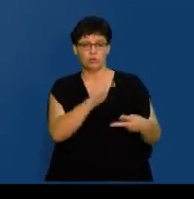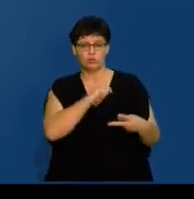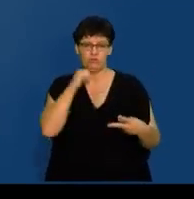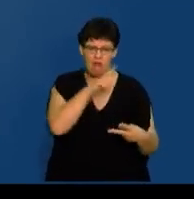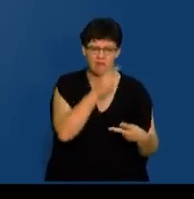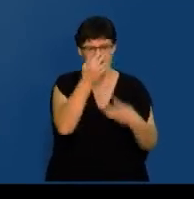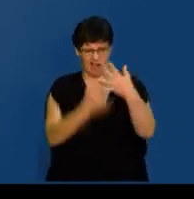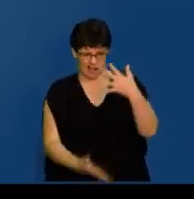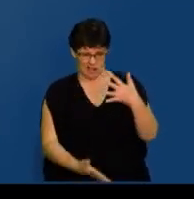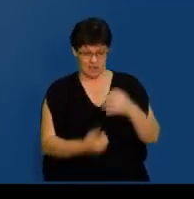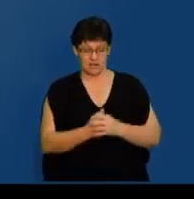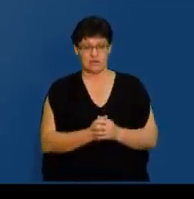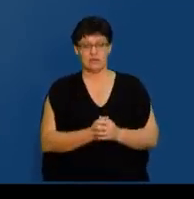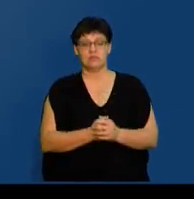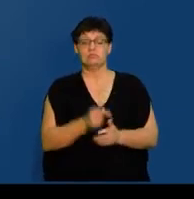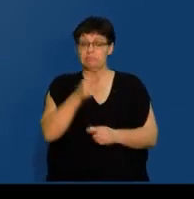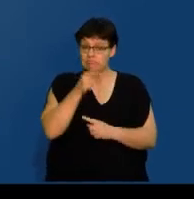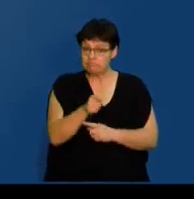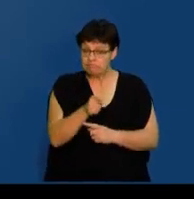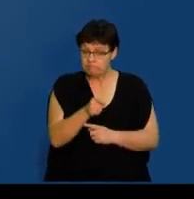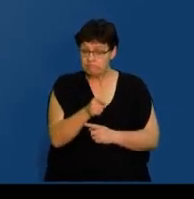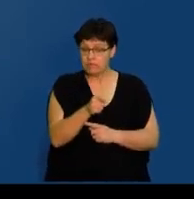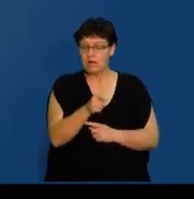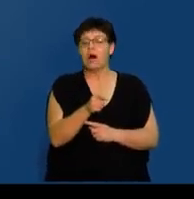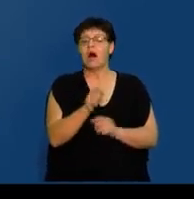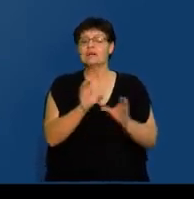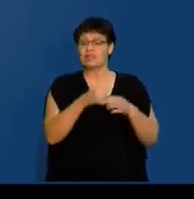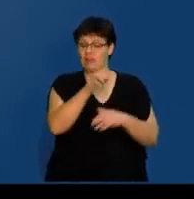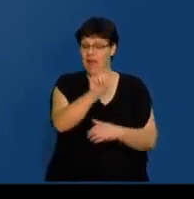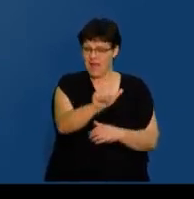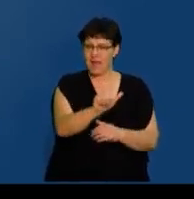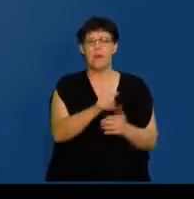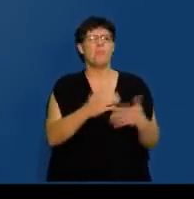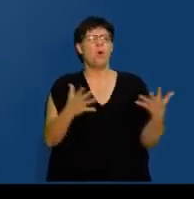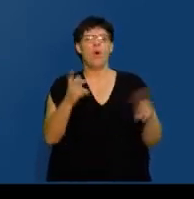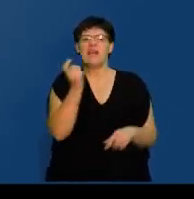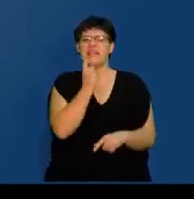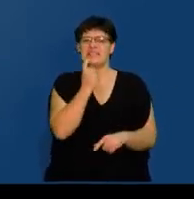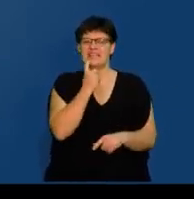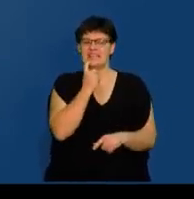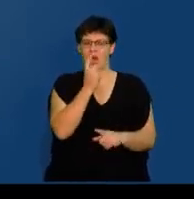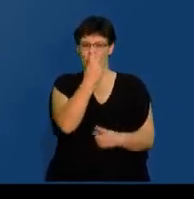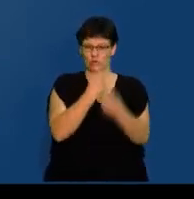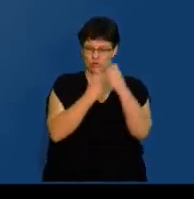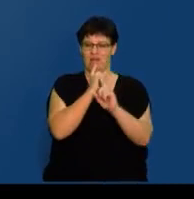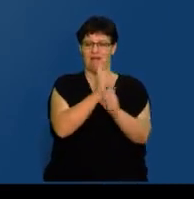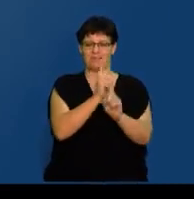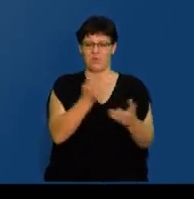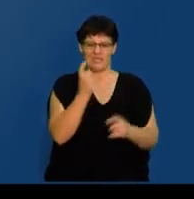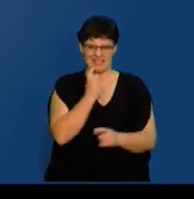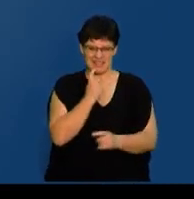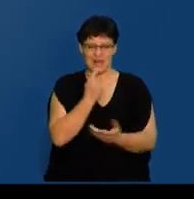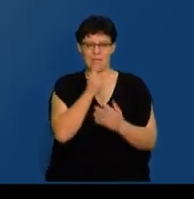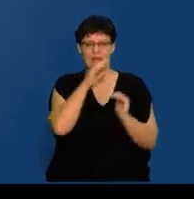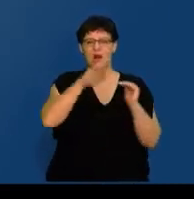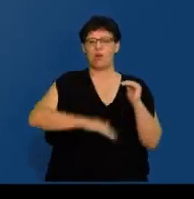etc. And this is the section where you often find the easier questions. And I often refer to these as the